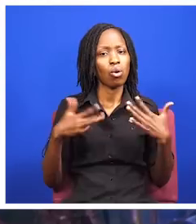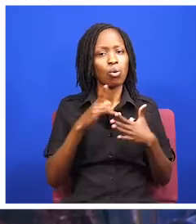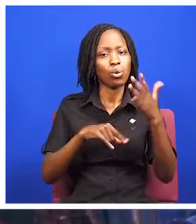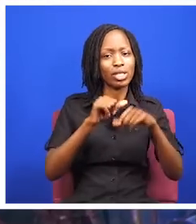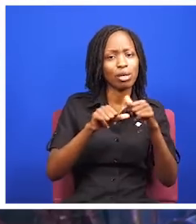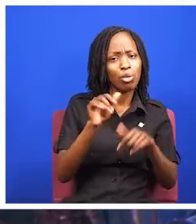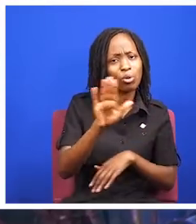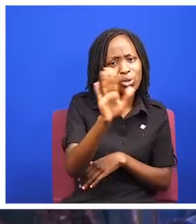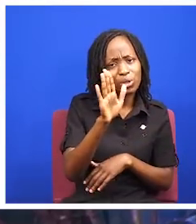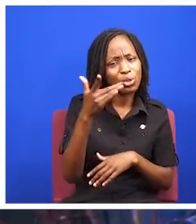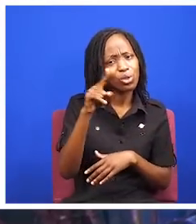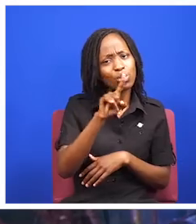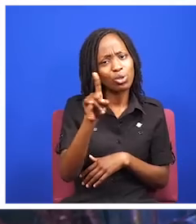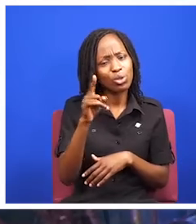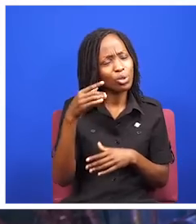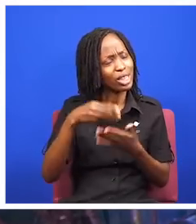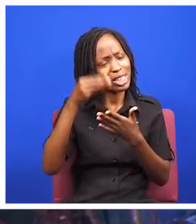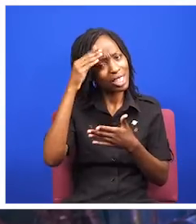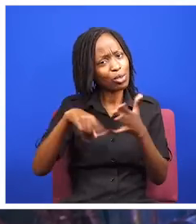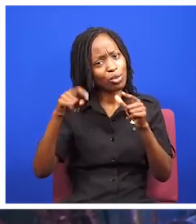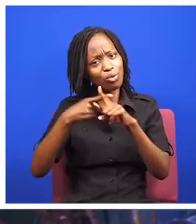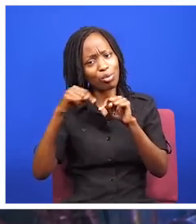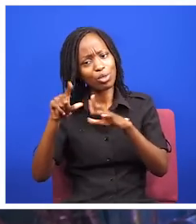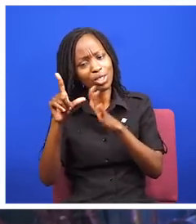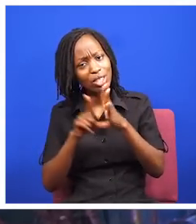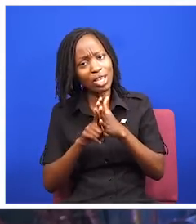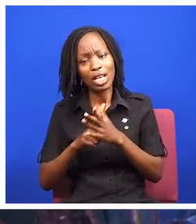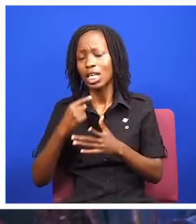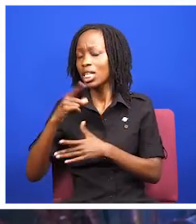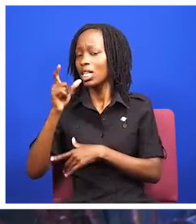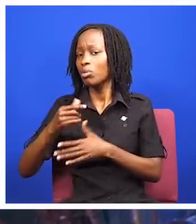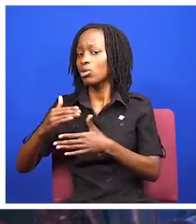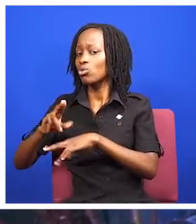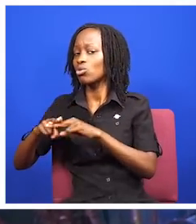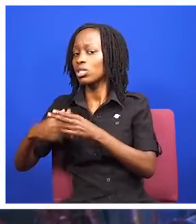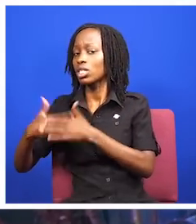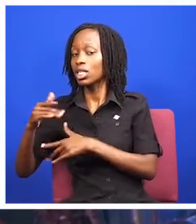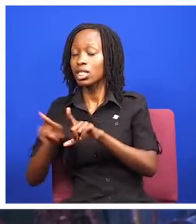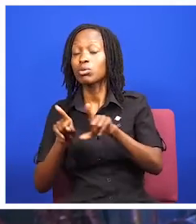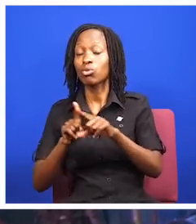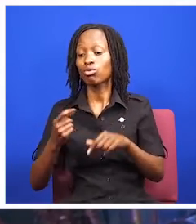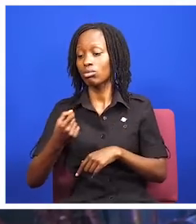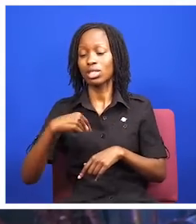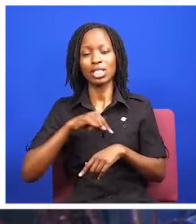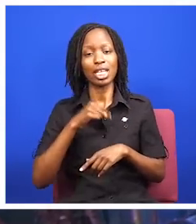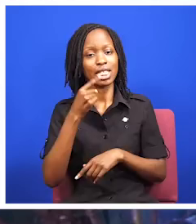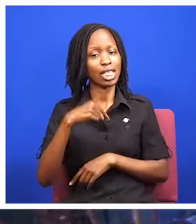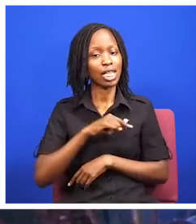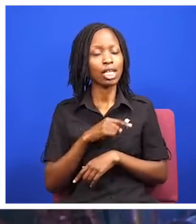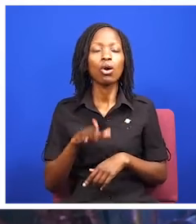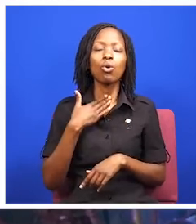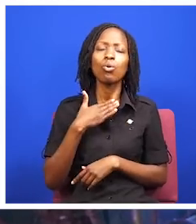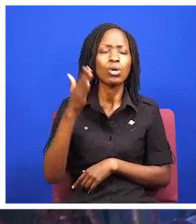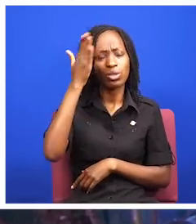Wow. How about you guys at home? What are you learning from this lesson? Could you share with somebody sitting next to you? Could you share with us? Okay? Could you